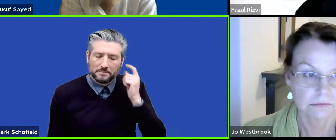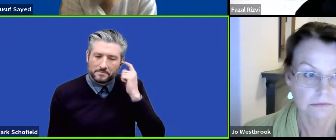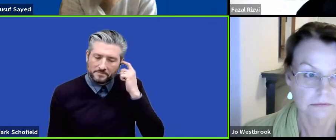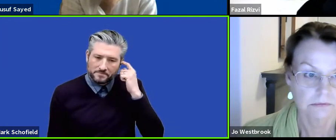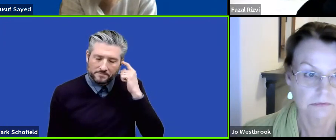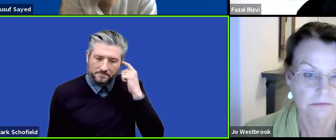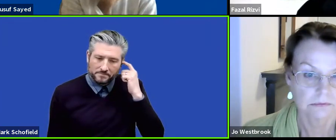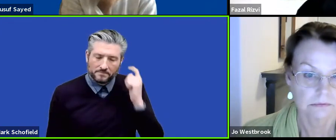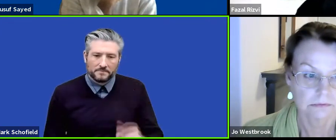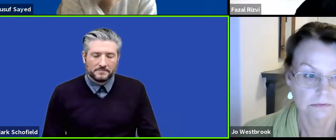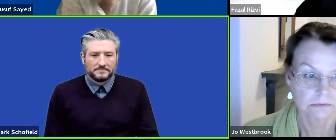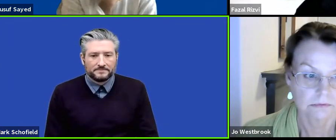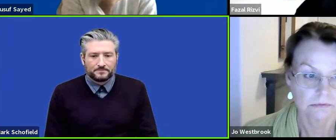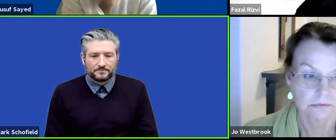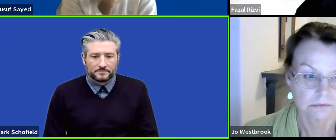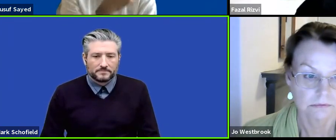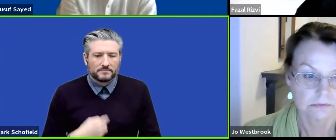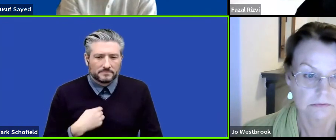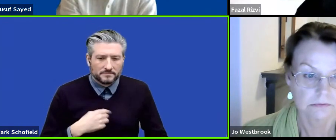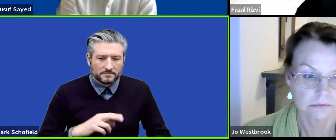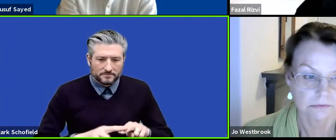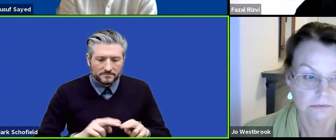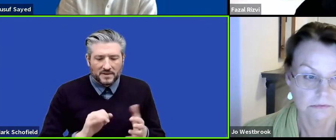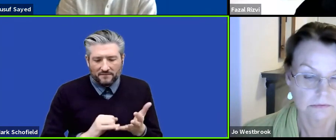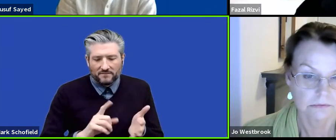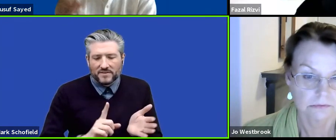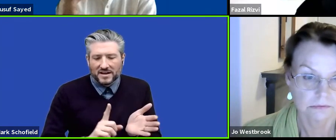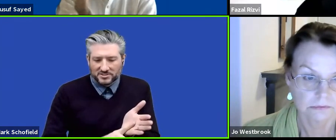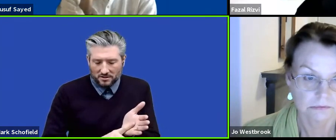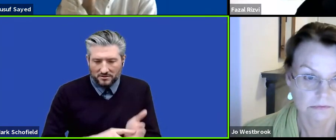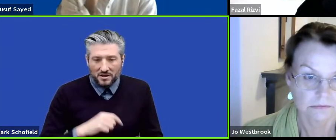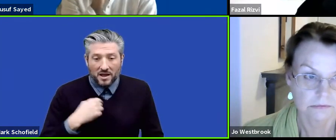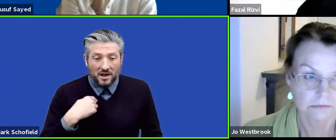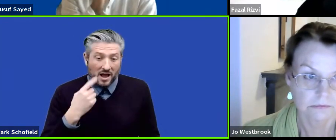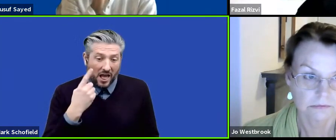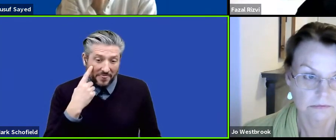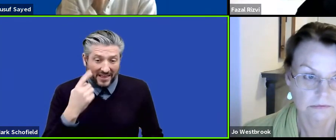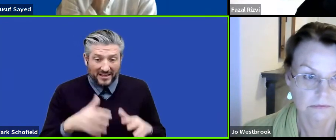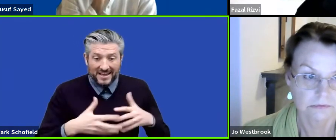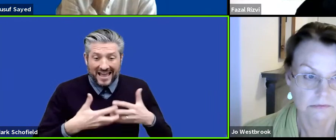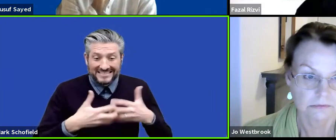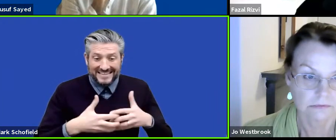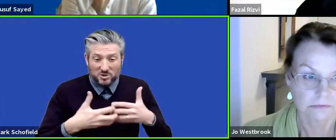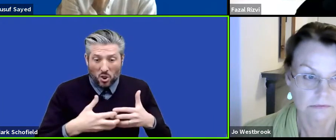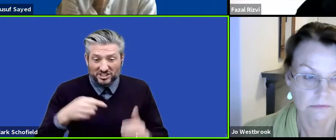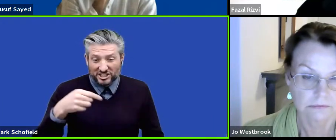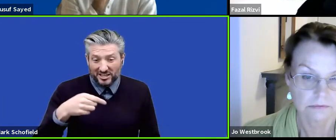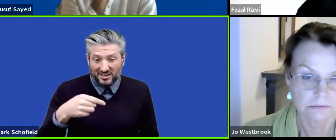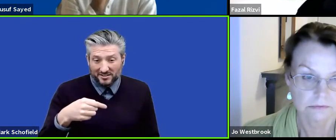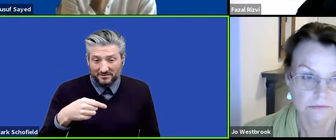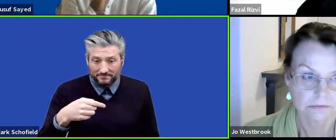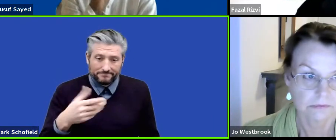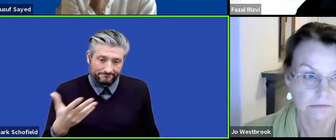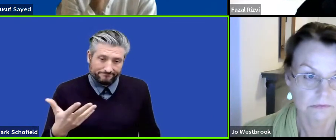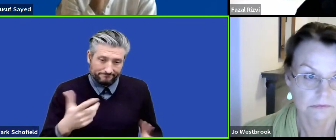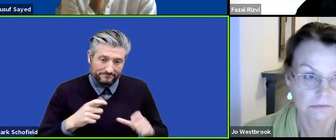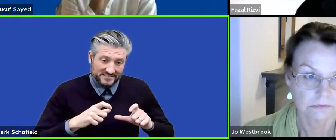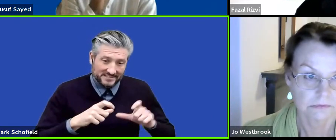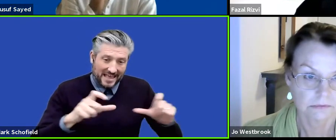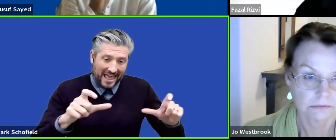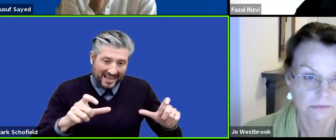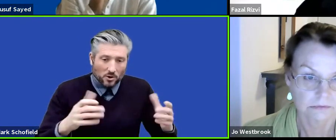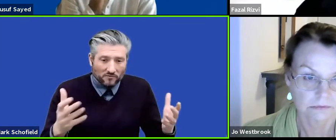I think technology is here to stay, a bit like privatization is here to stay. Again, the question is, how does it get